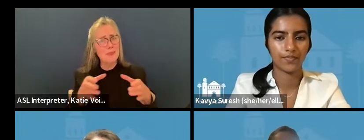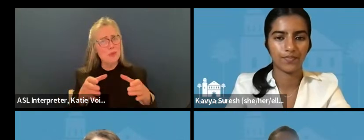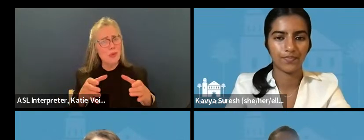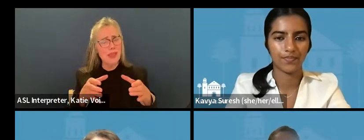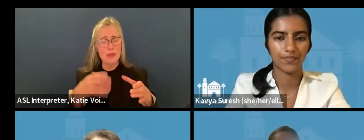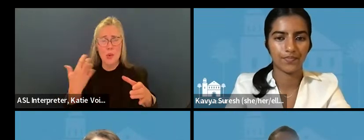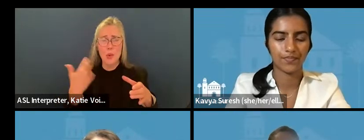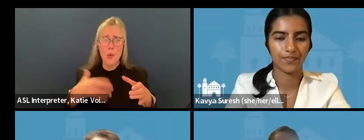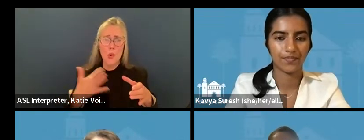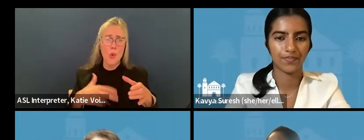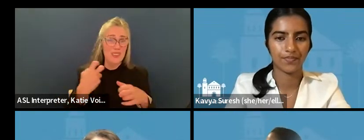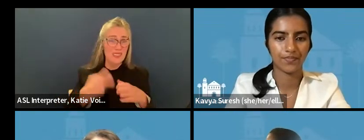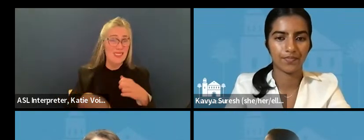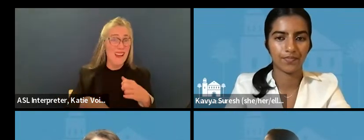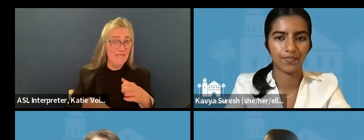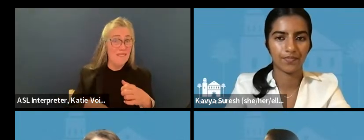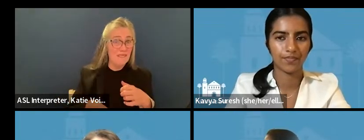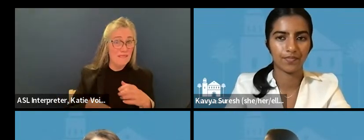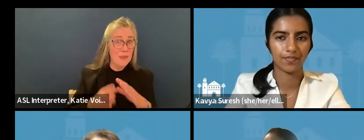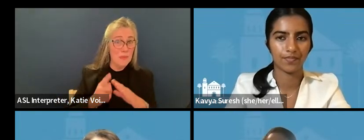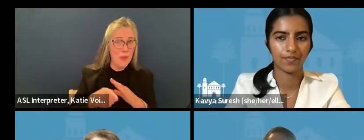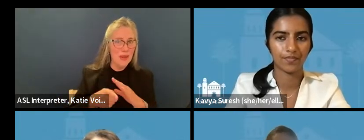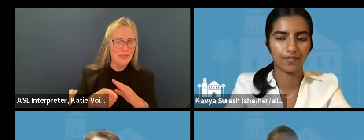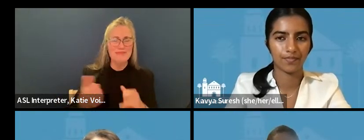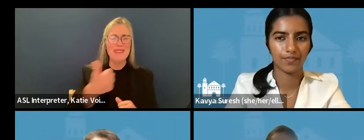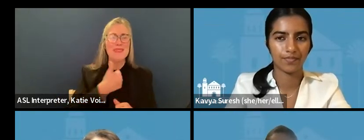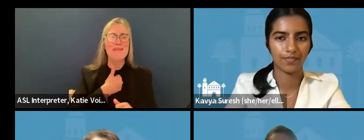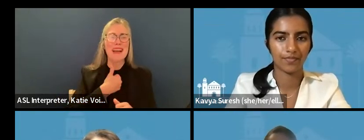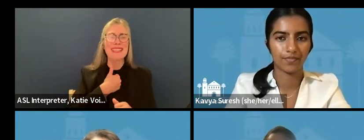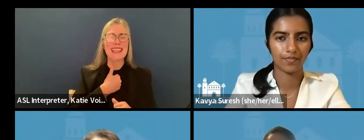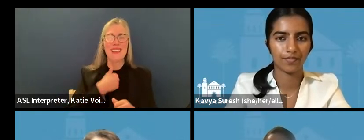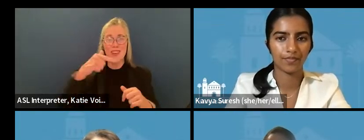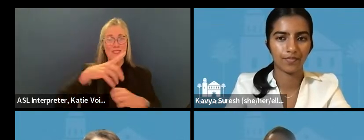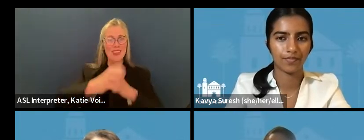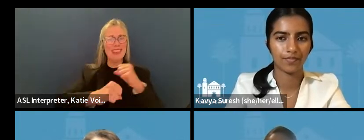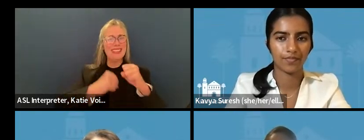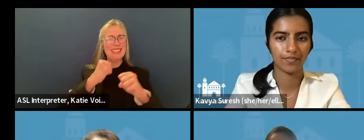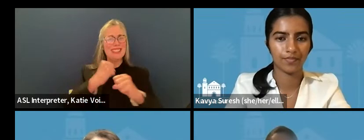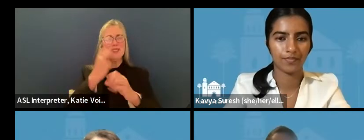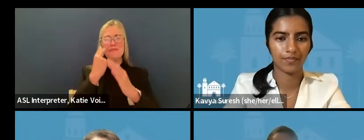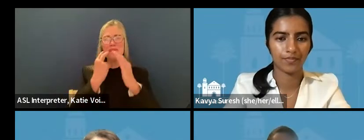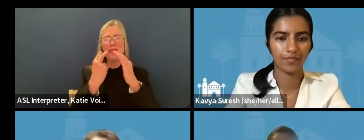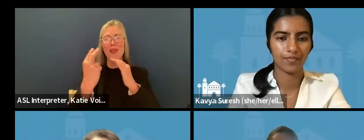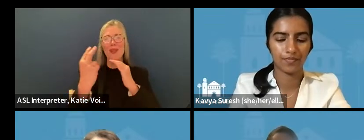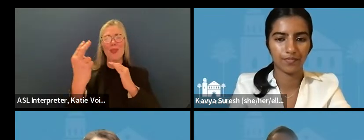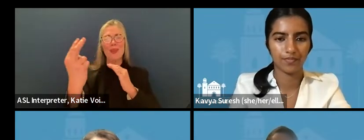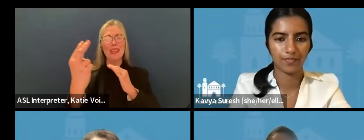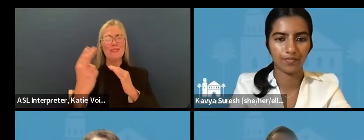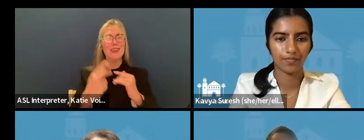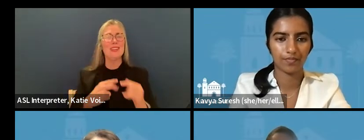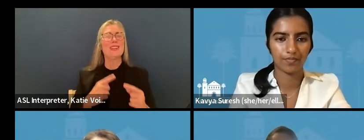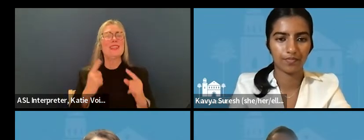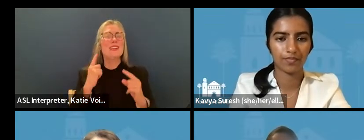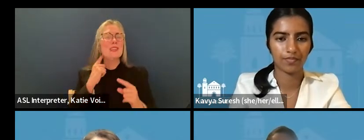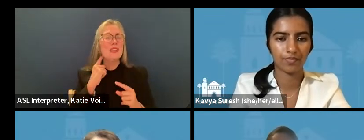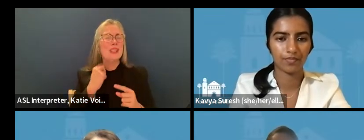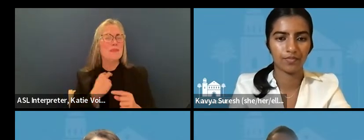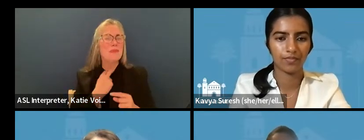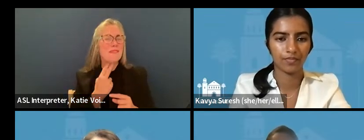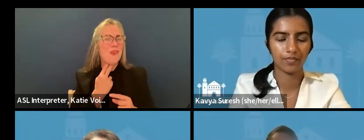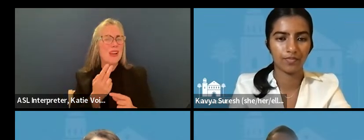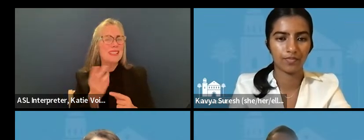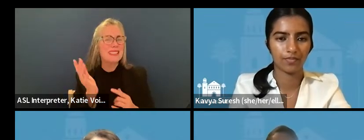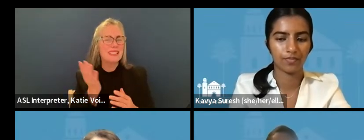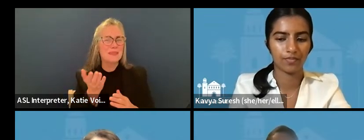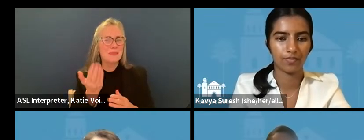For me, I'm looking forward to this year, and I'm looking forward to working with you all. You can probably hear it in my voice, I'm recovering a little bit